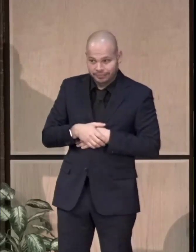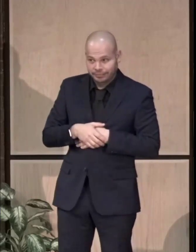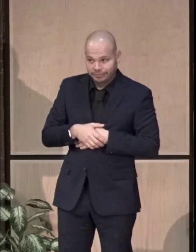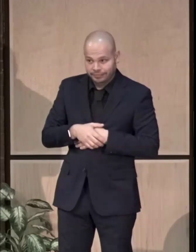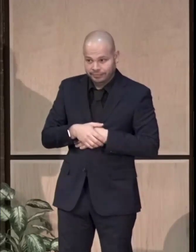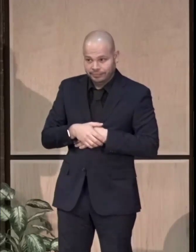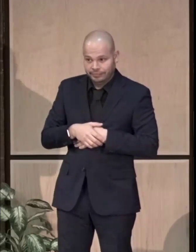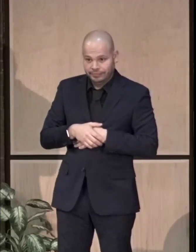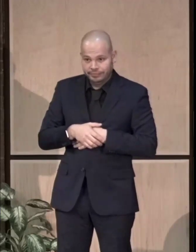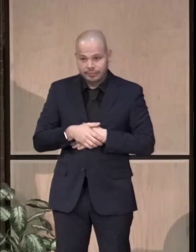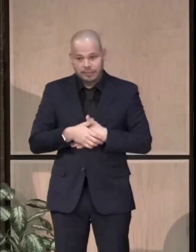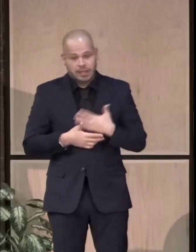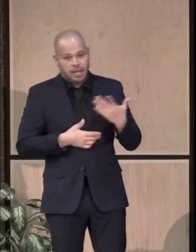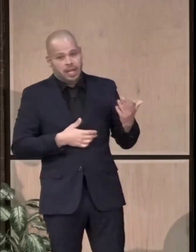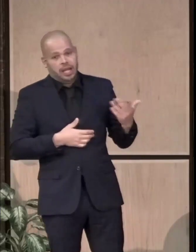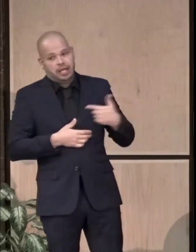Not.